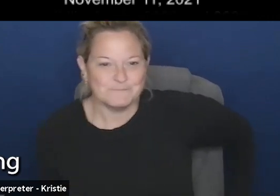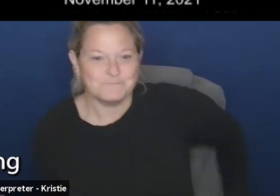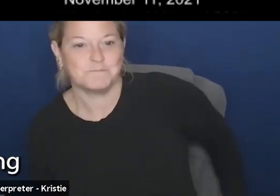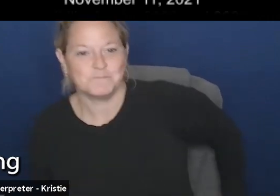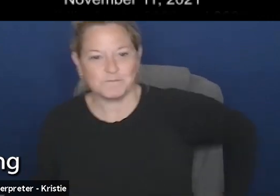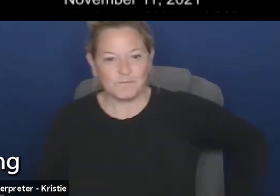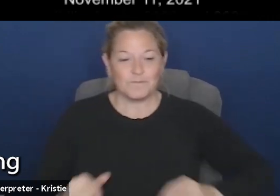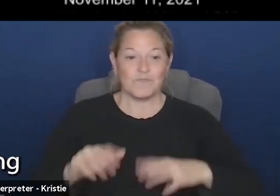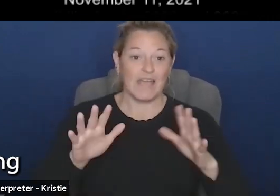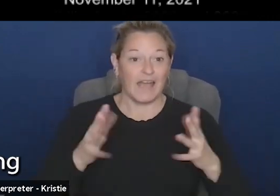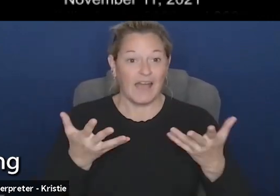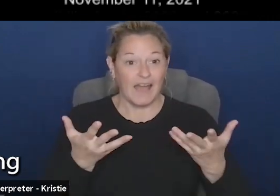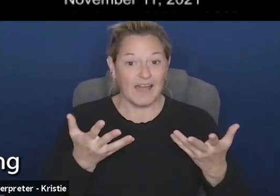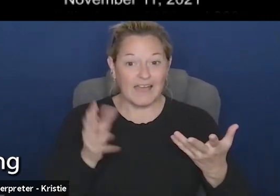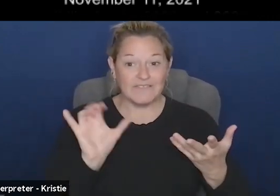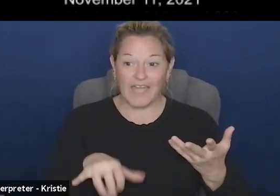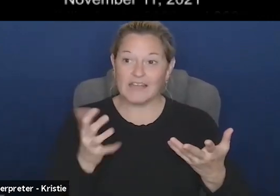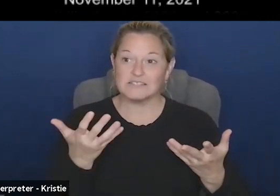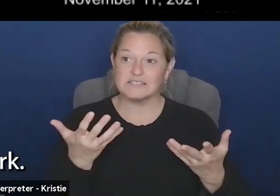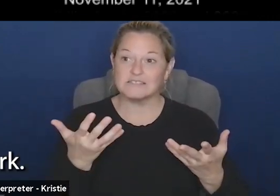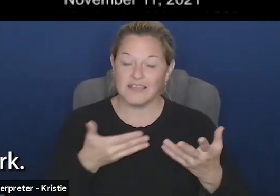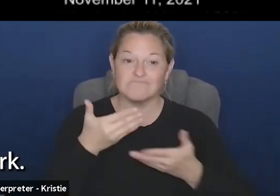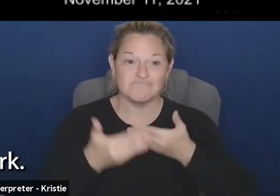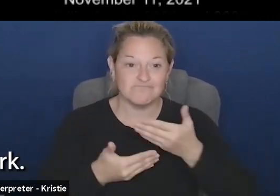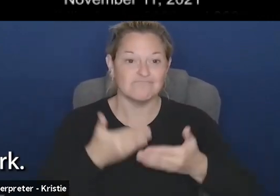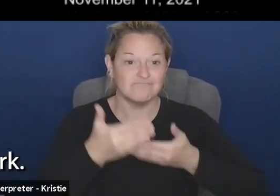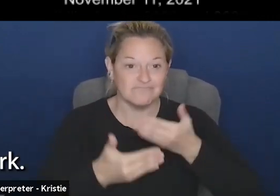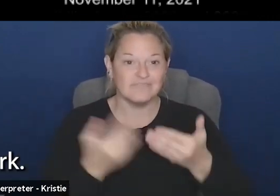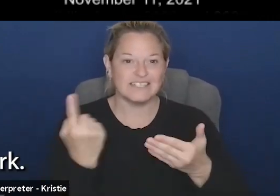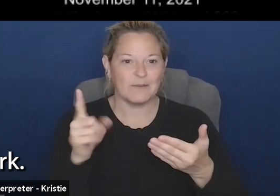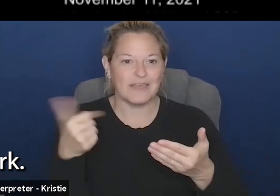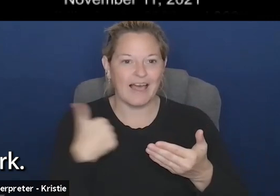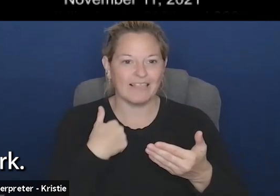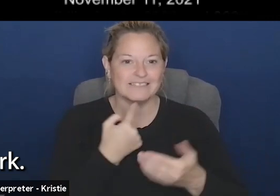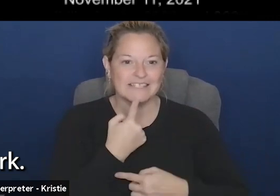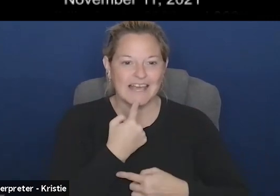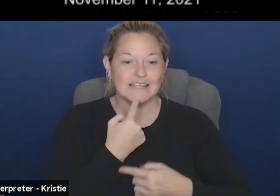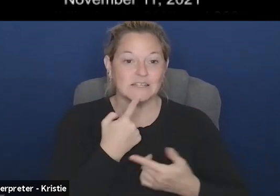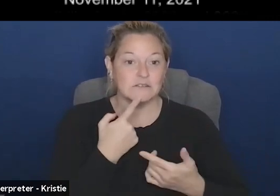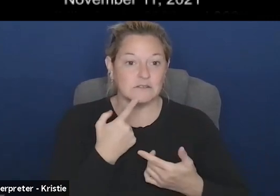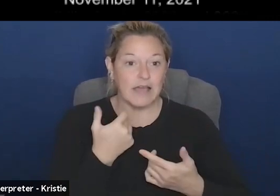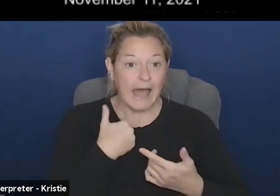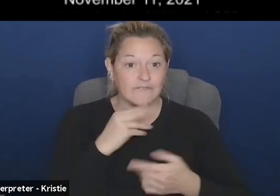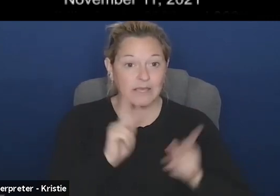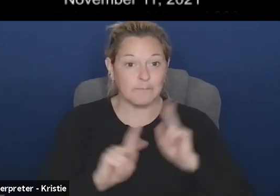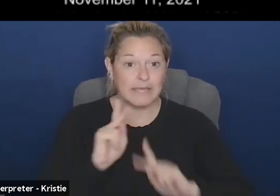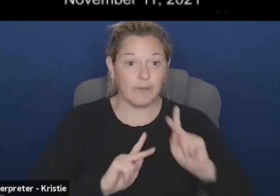And that gets to another thing. I mentioned, having people in your network, and that's